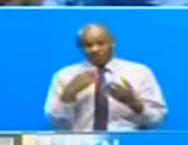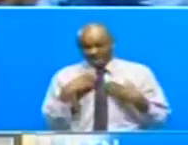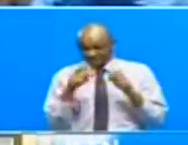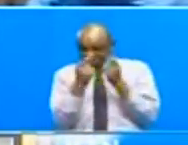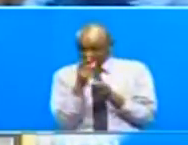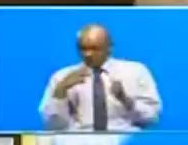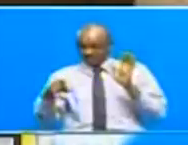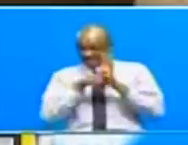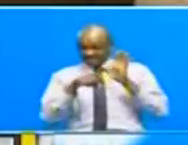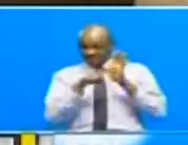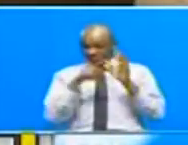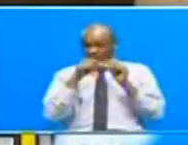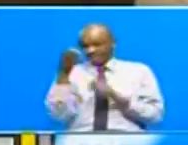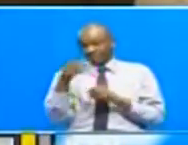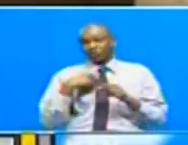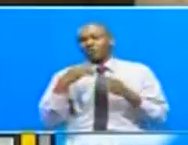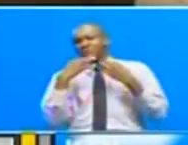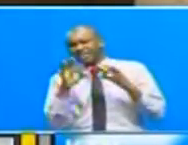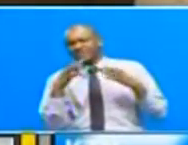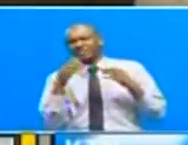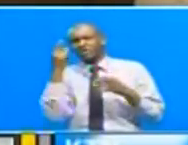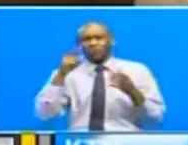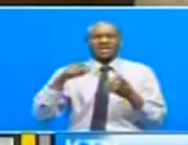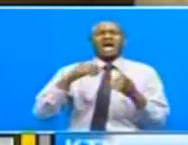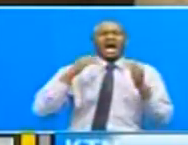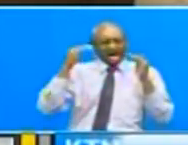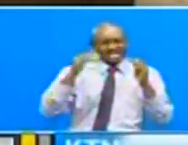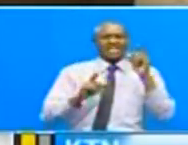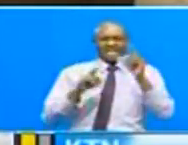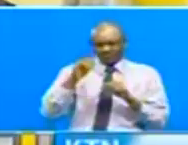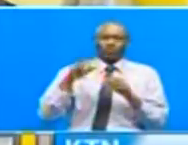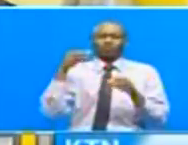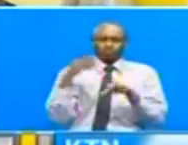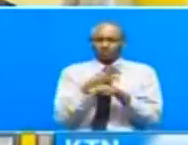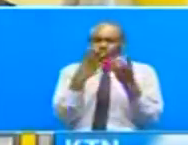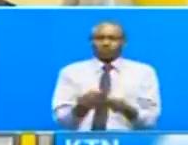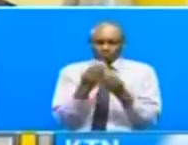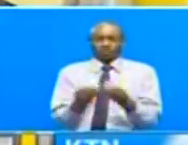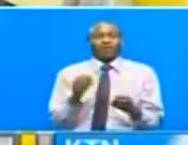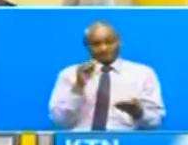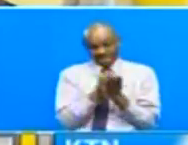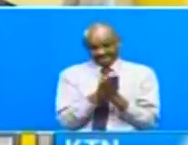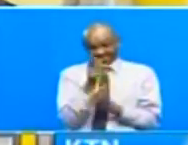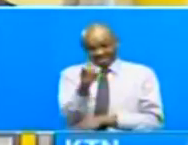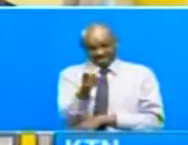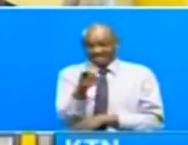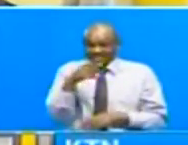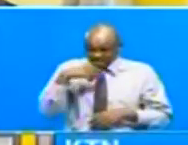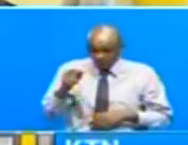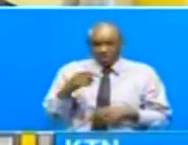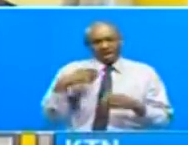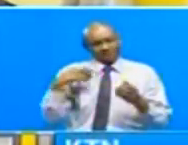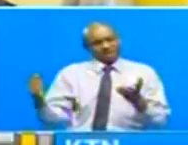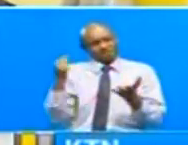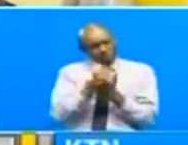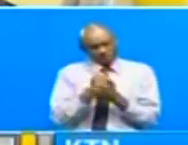of negative sentiments, with fresh twist being high-level plundering at the bank. The cost-cutting strategy, high employee